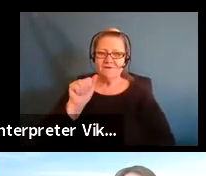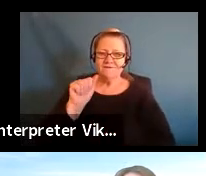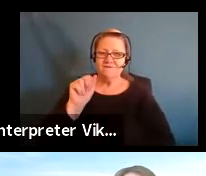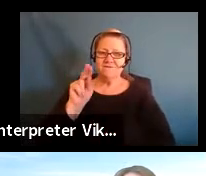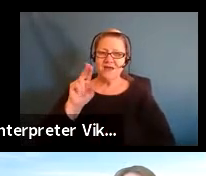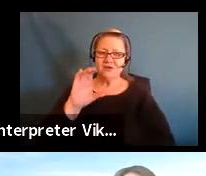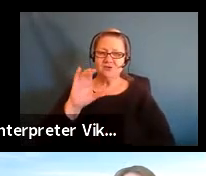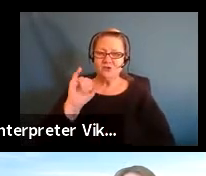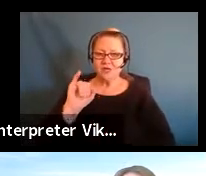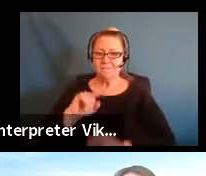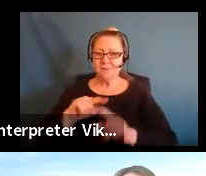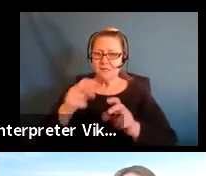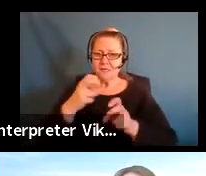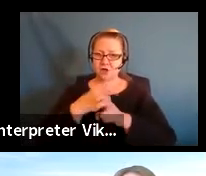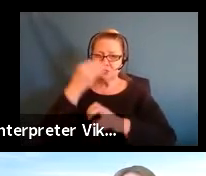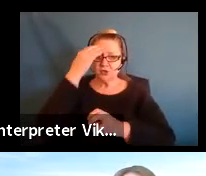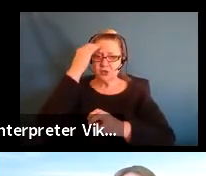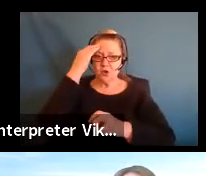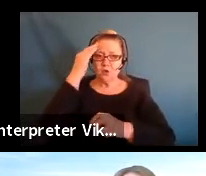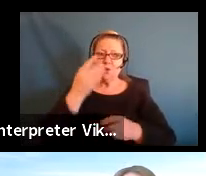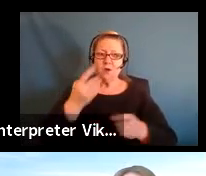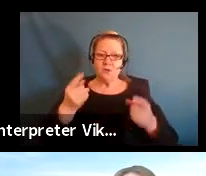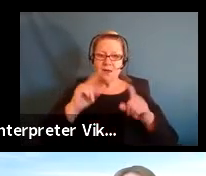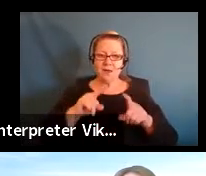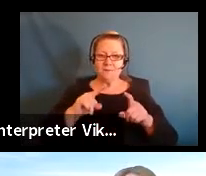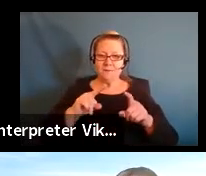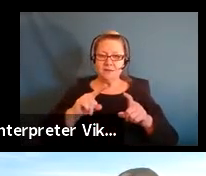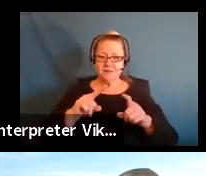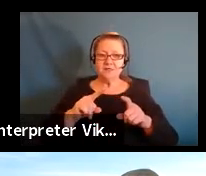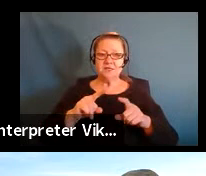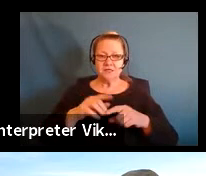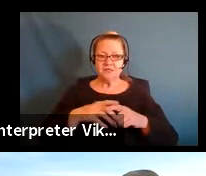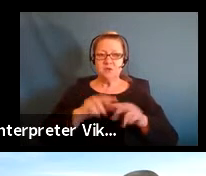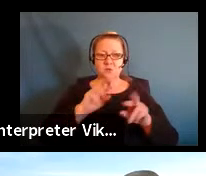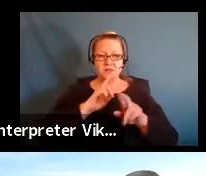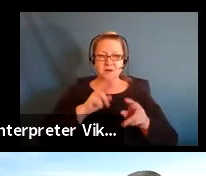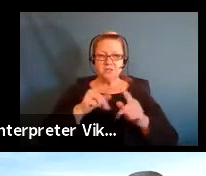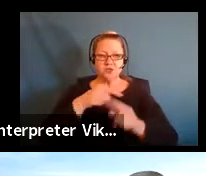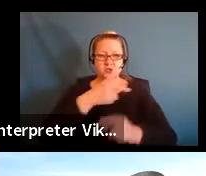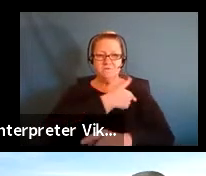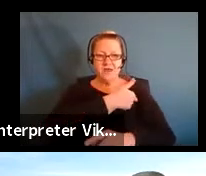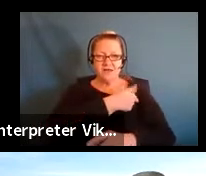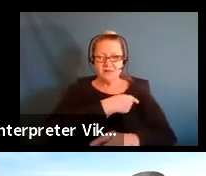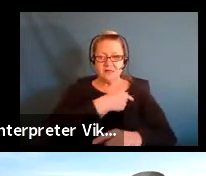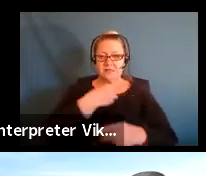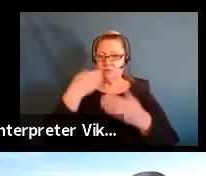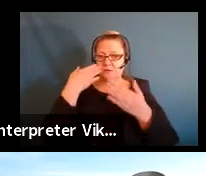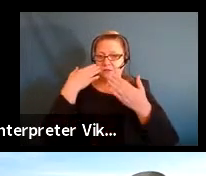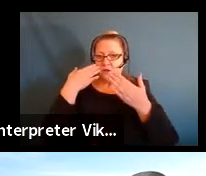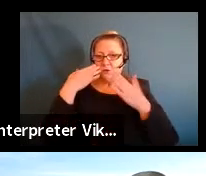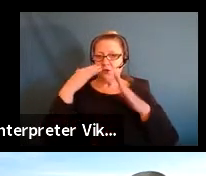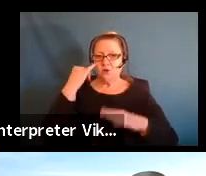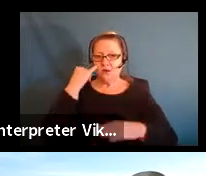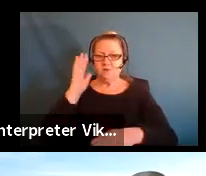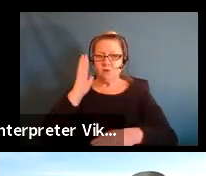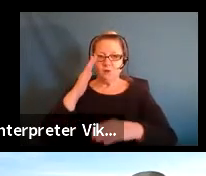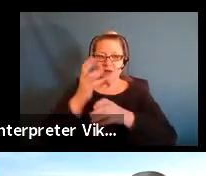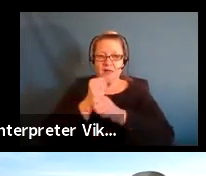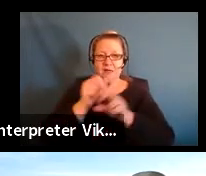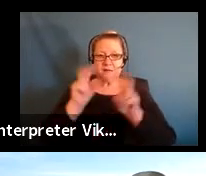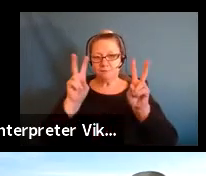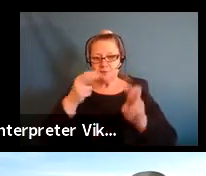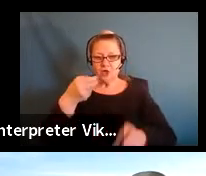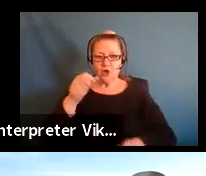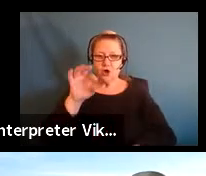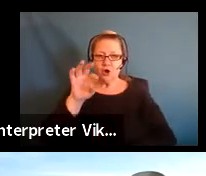to be of vaccine. And until we get the answer to your question, we're not going to know whether we're going to get herd immunity to the level we